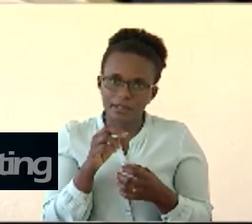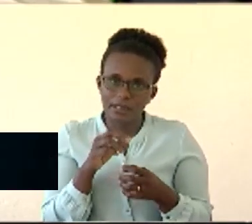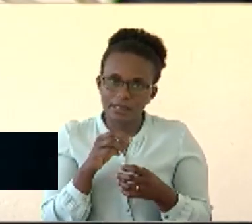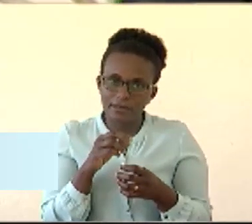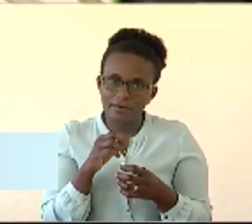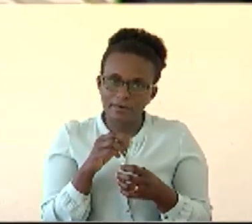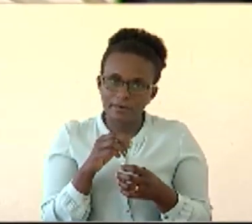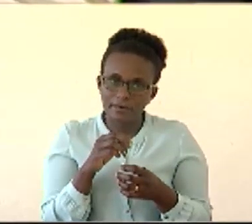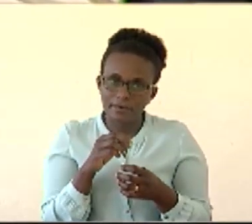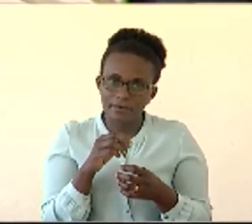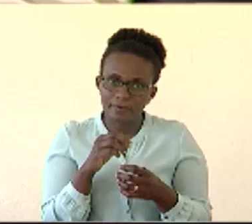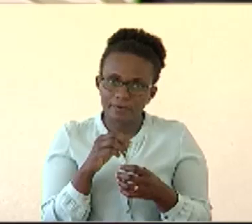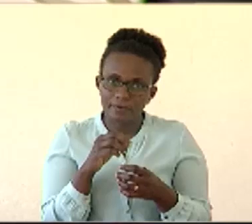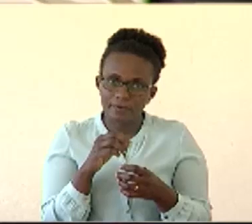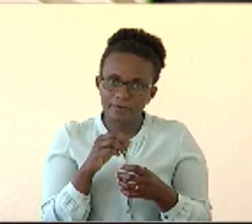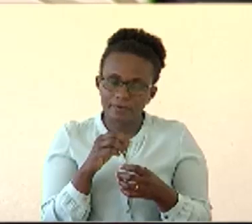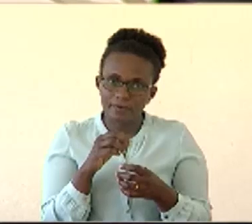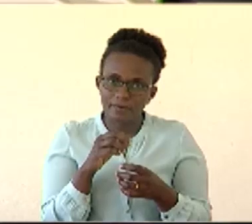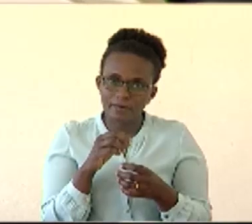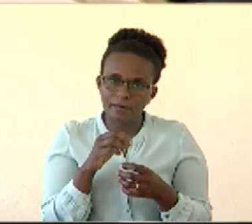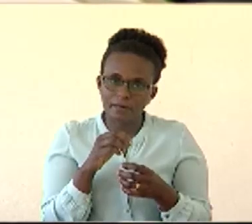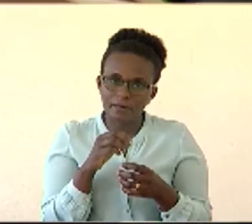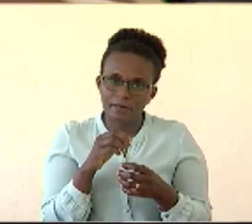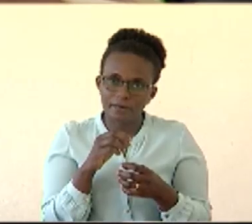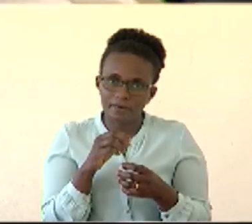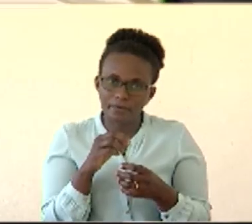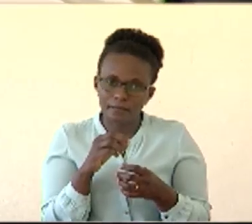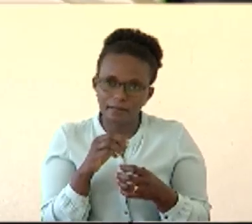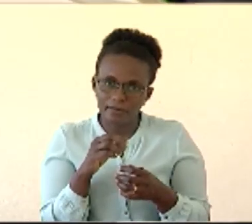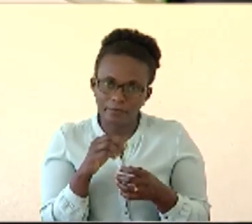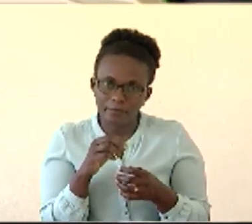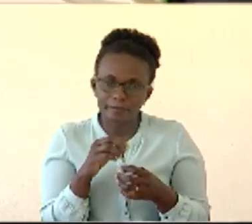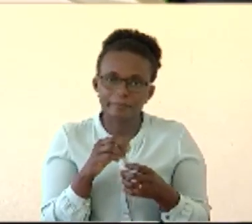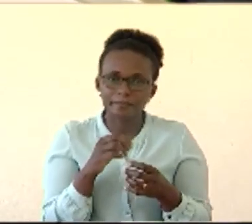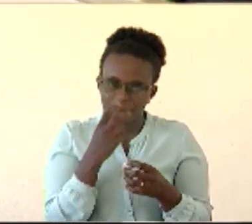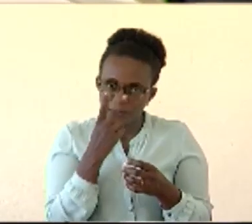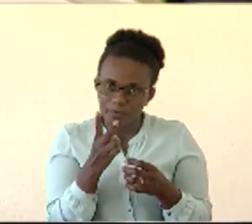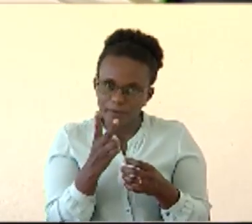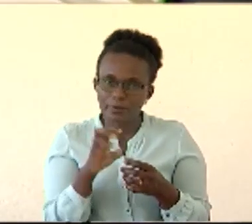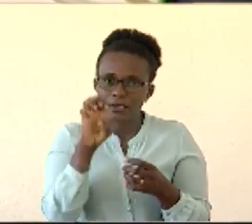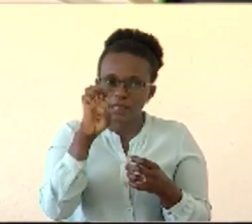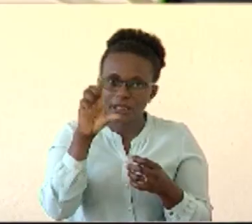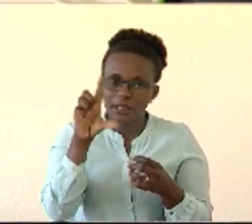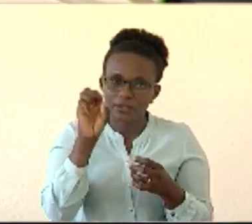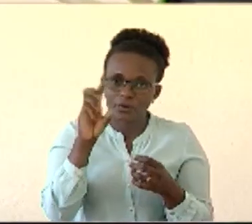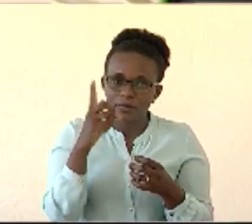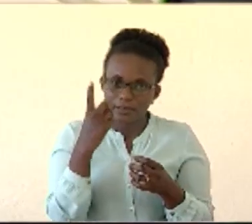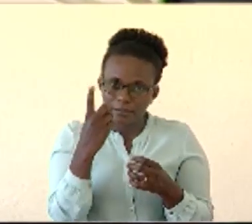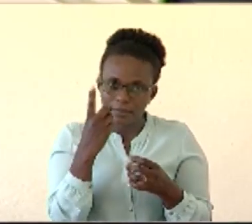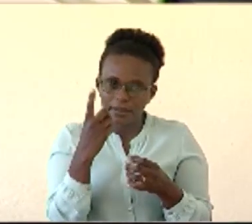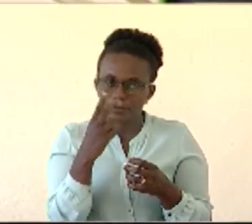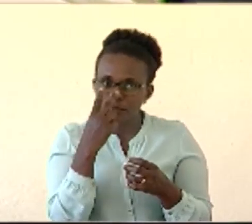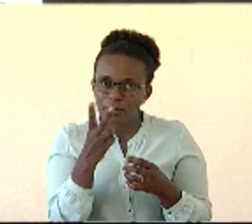over there, but when you look at this one on the side here, it appears as if there is nothing. So what is happening? At